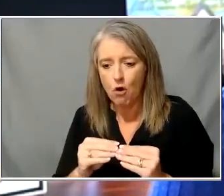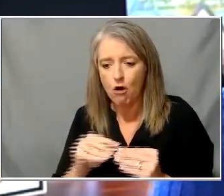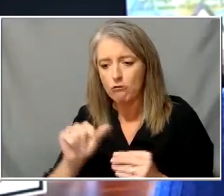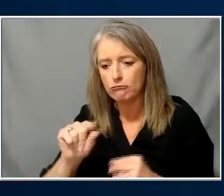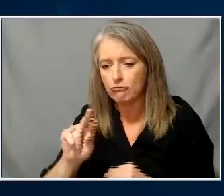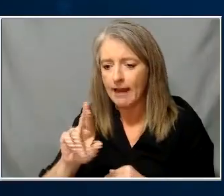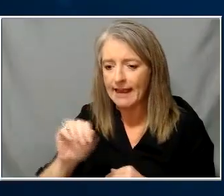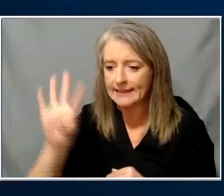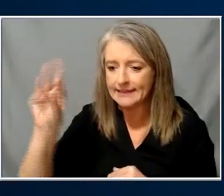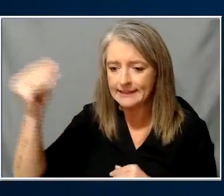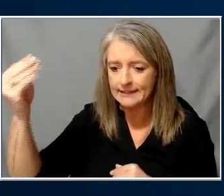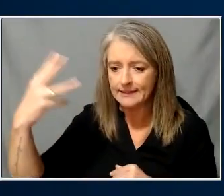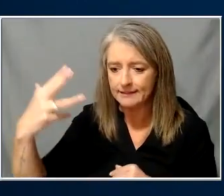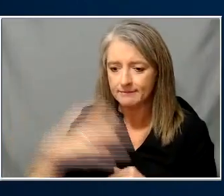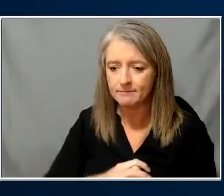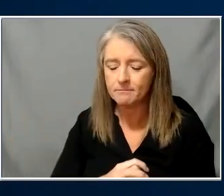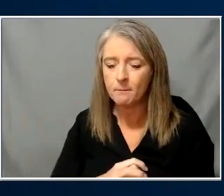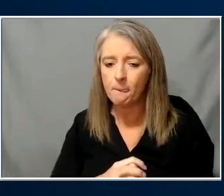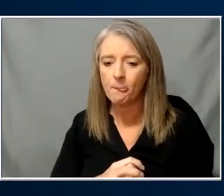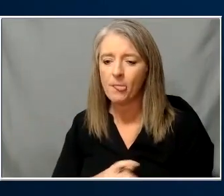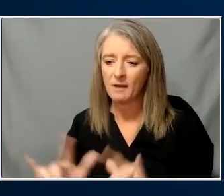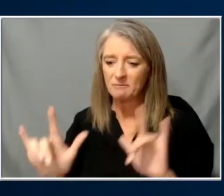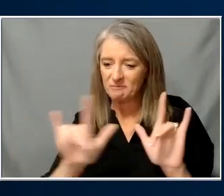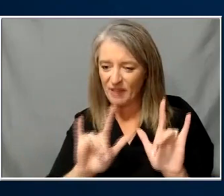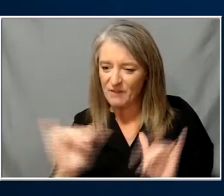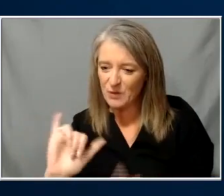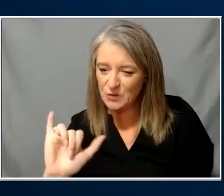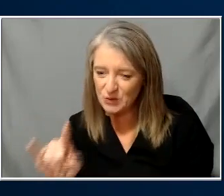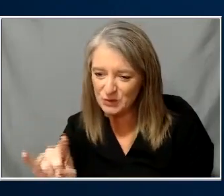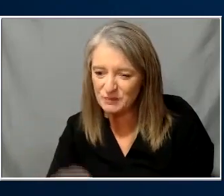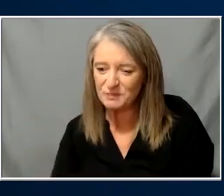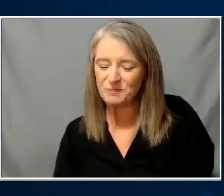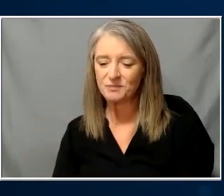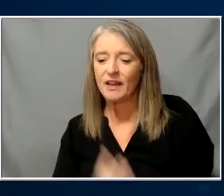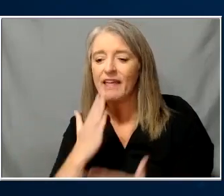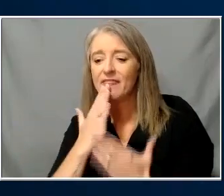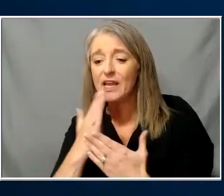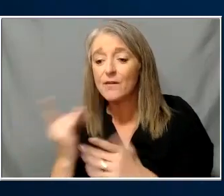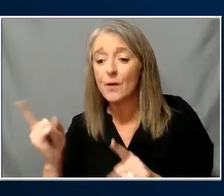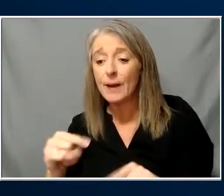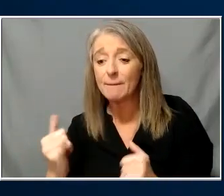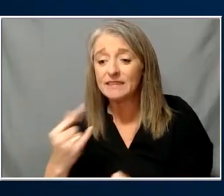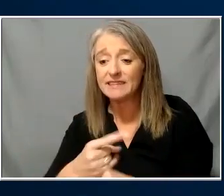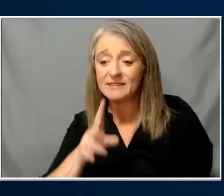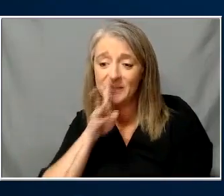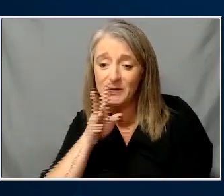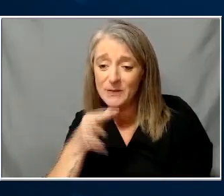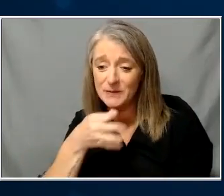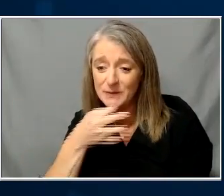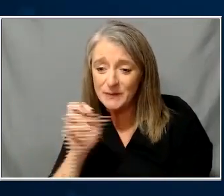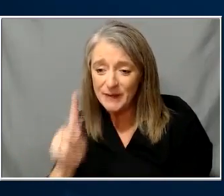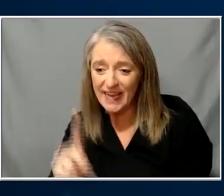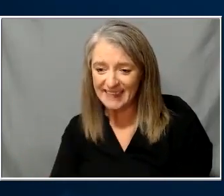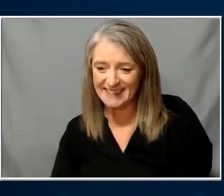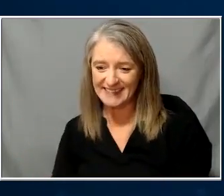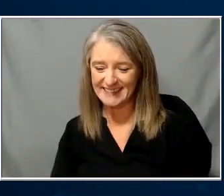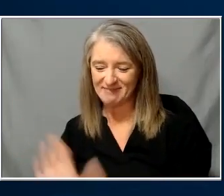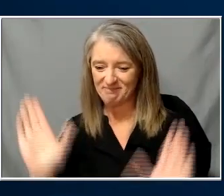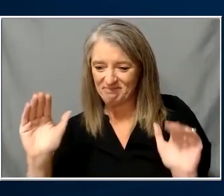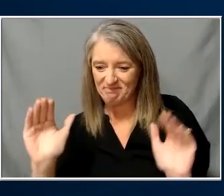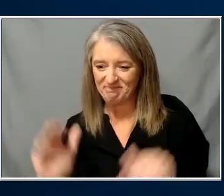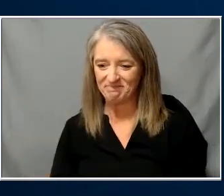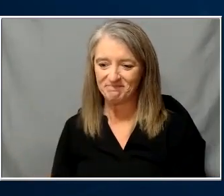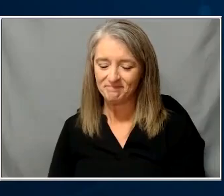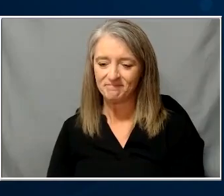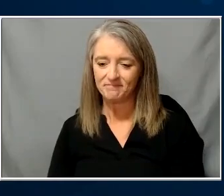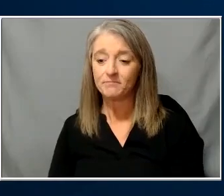grace. Well, we love you as well, Cynthia. Thank you so much for being with us today. We'll talk to you soon, okay? Okay.